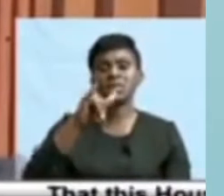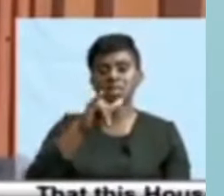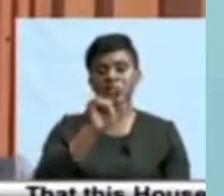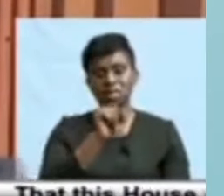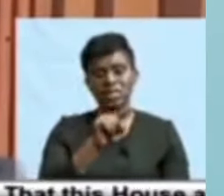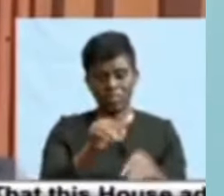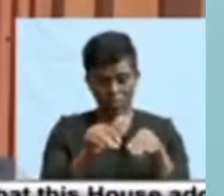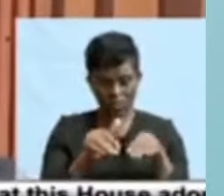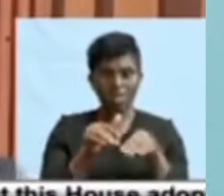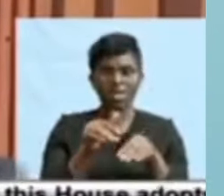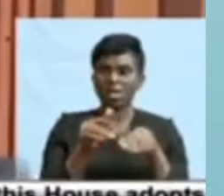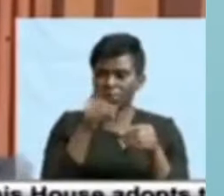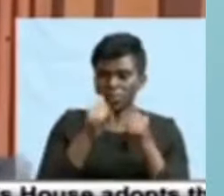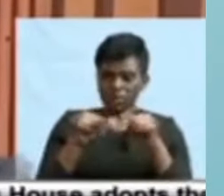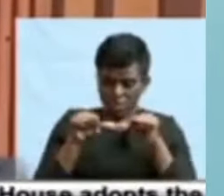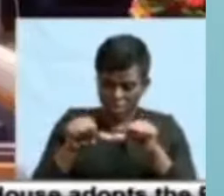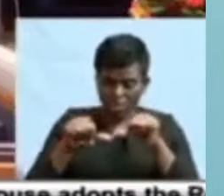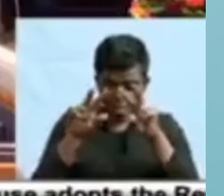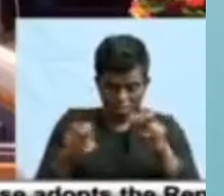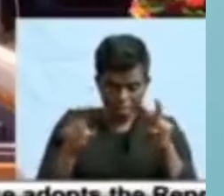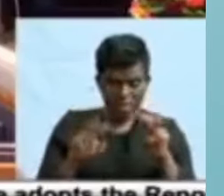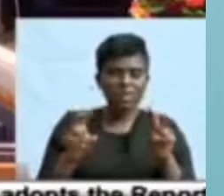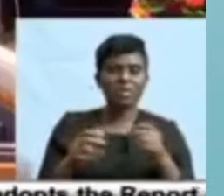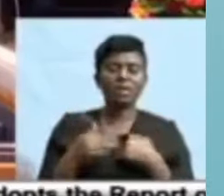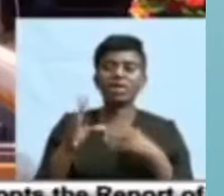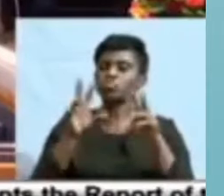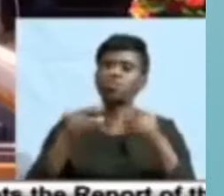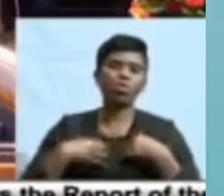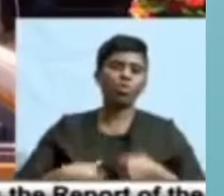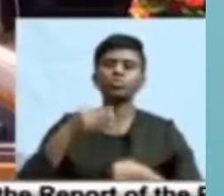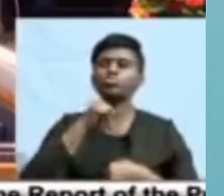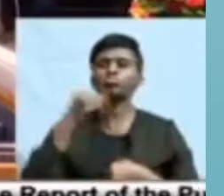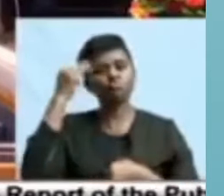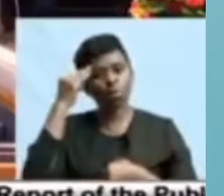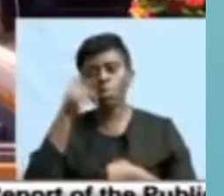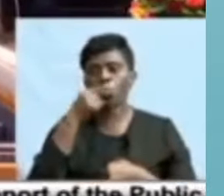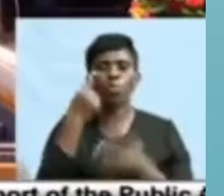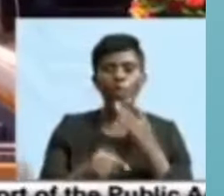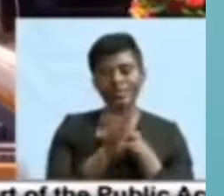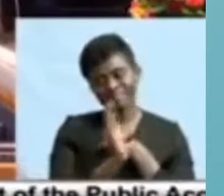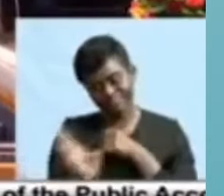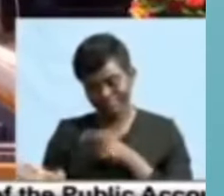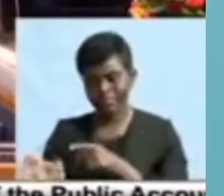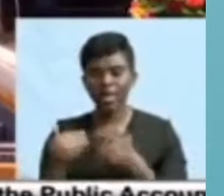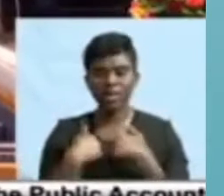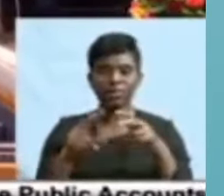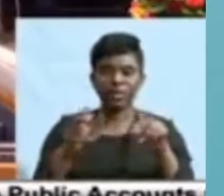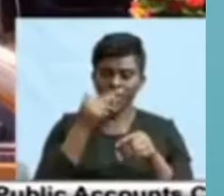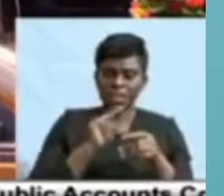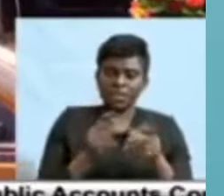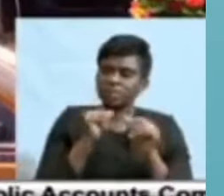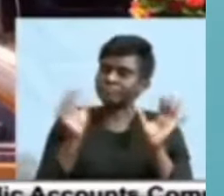is withdrawn because there are still investigations. Nobody knows who did what. There are still investigations. So let's